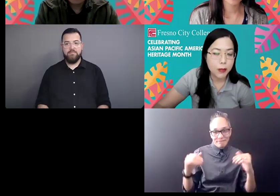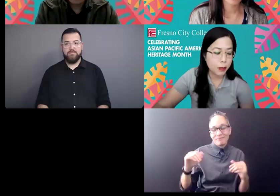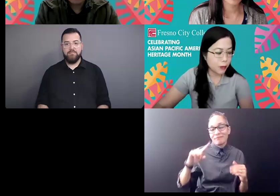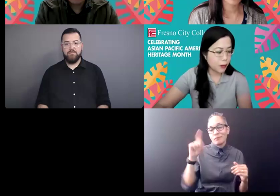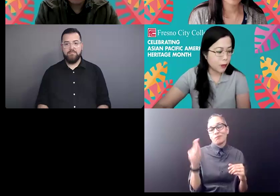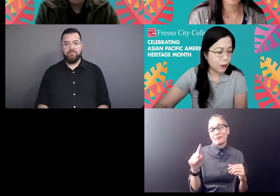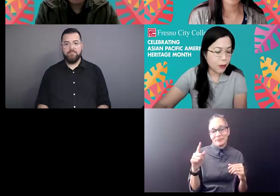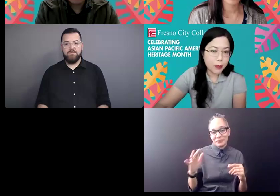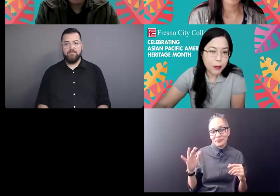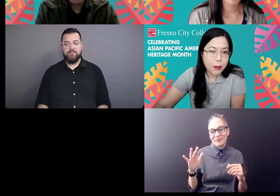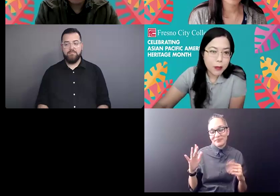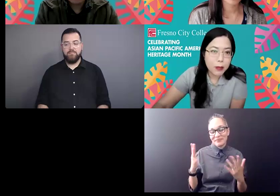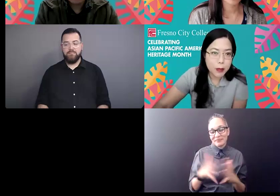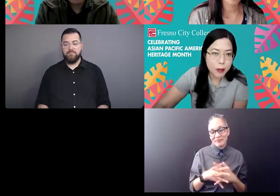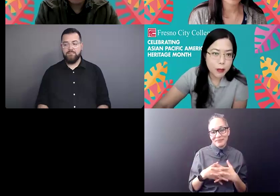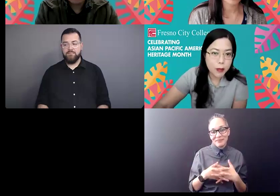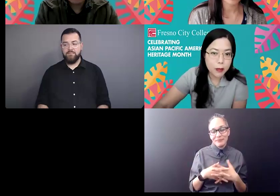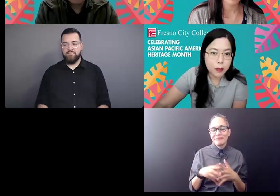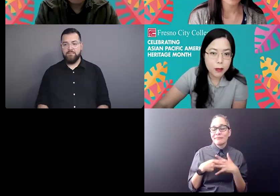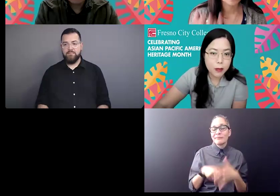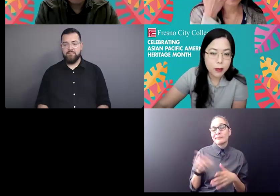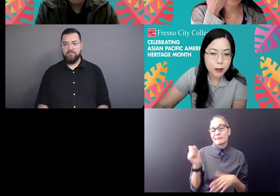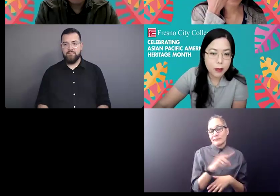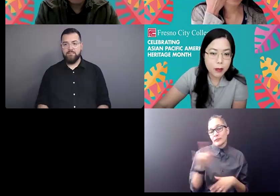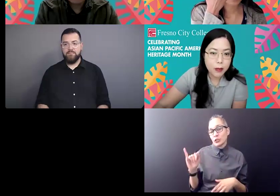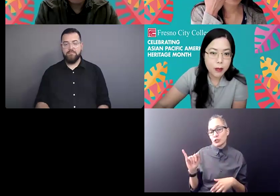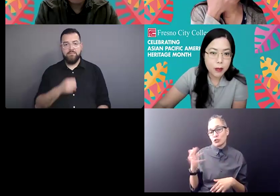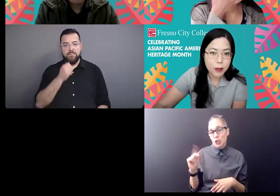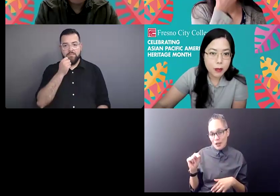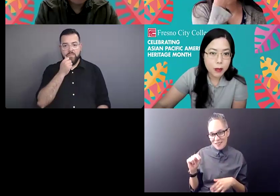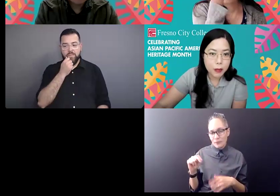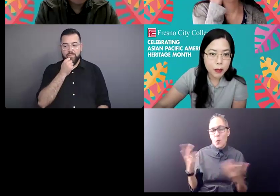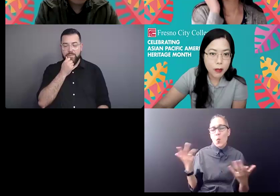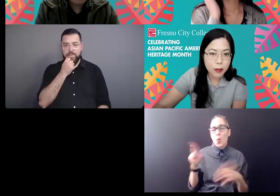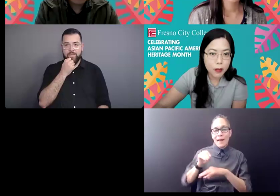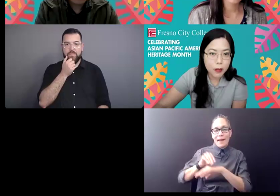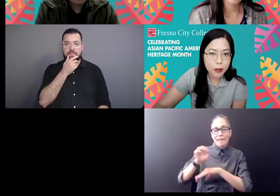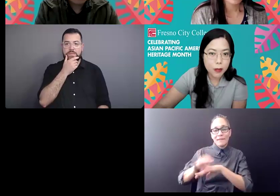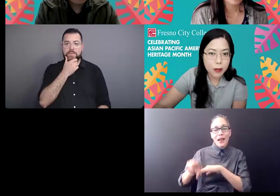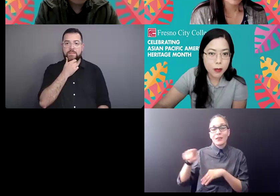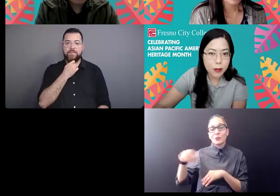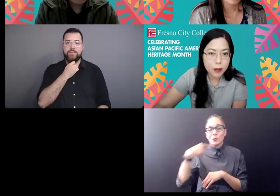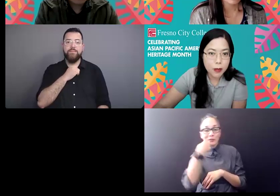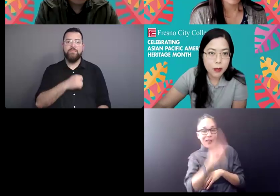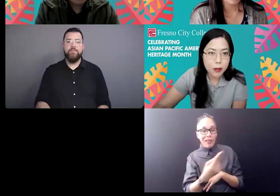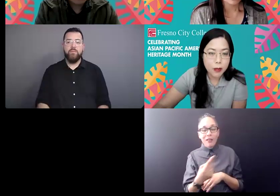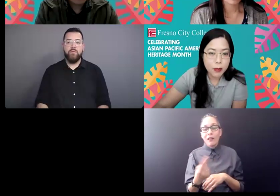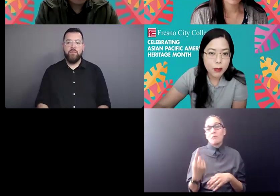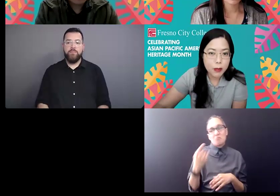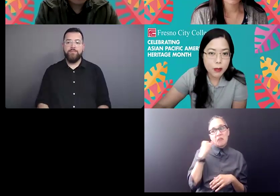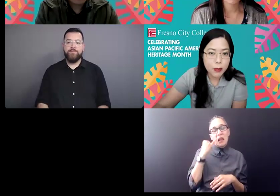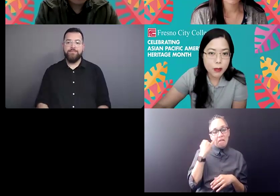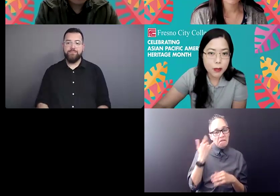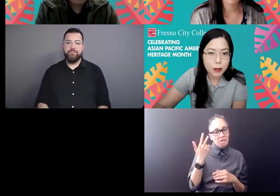So our next question, let's start with John. So John, what advice would you have for others who want to set off in a similar